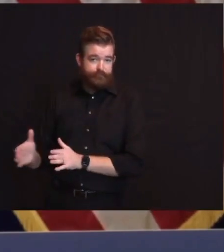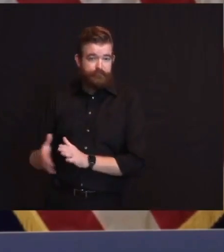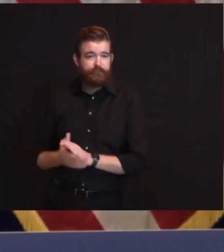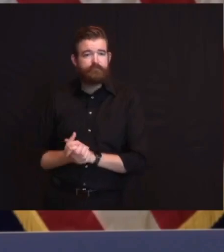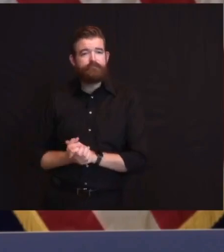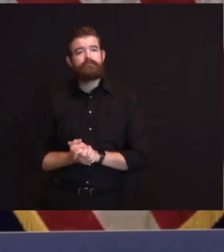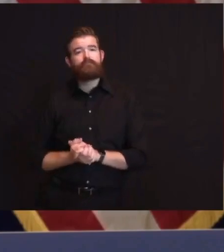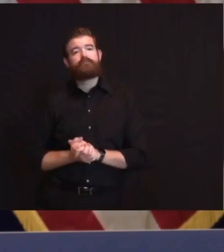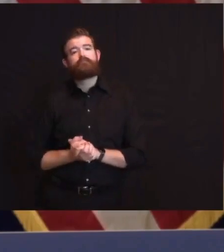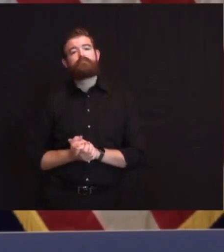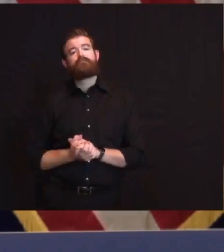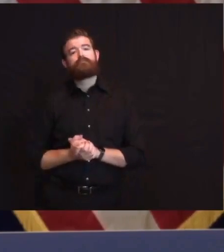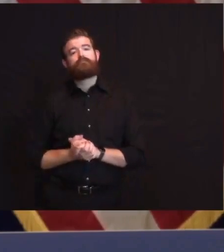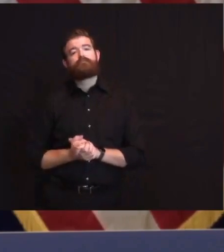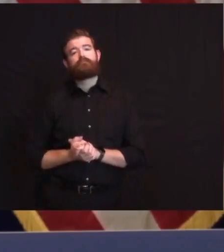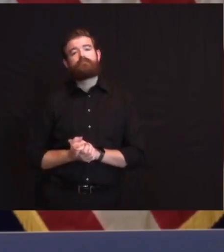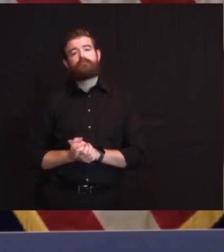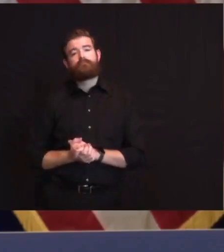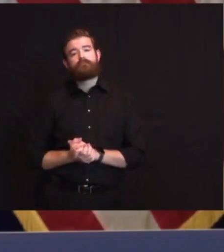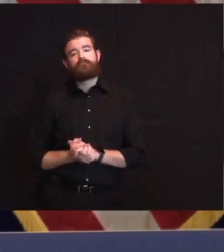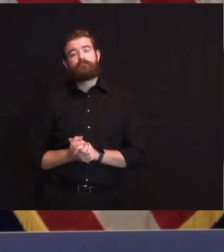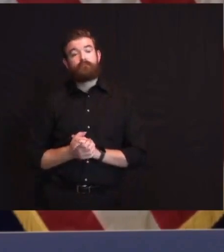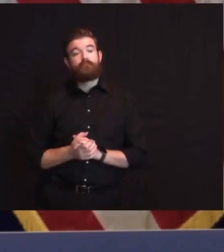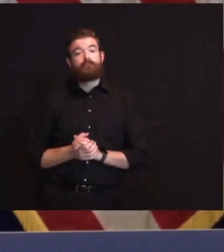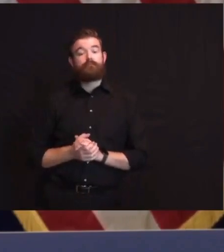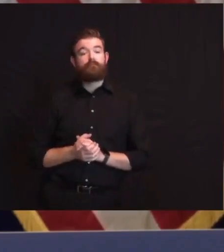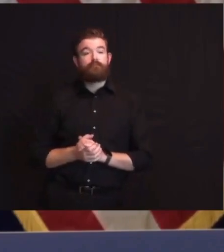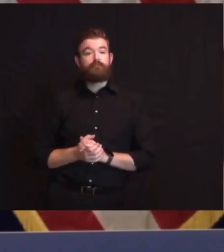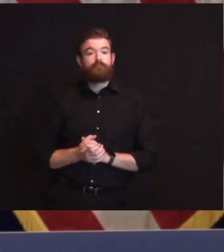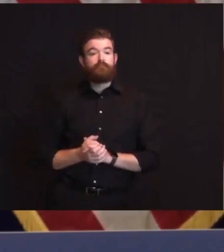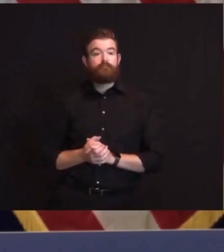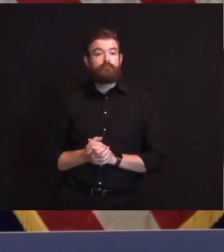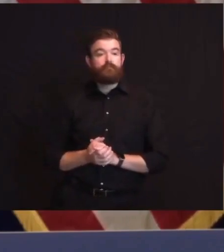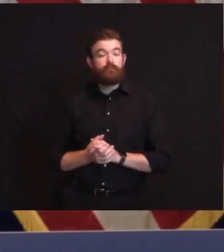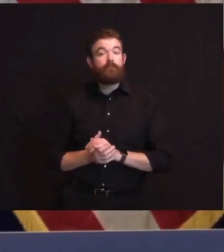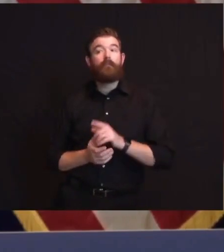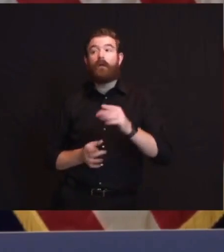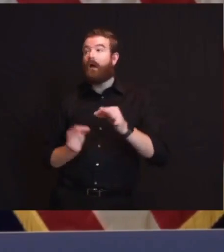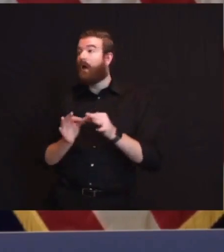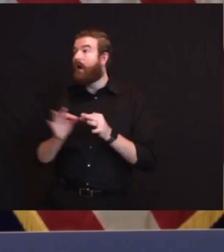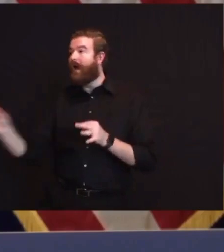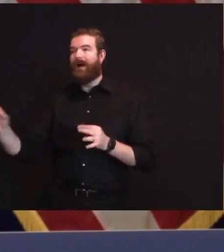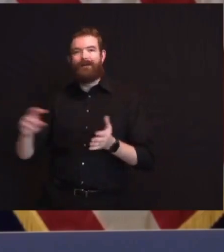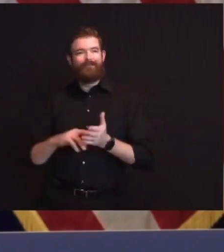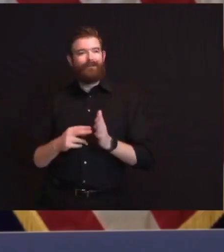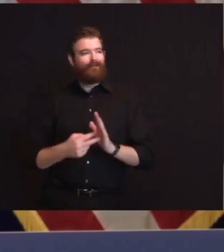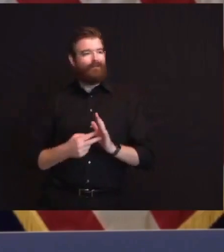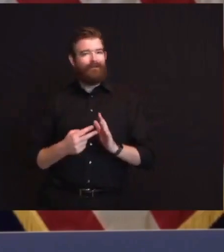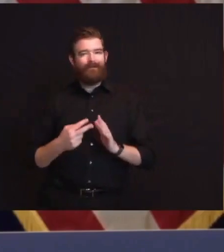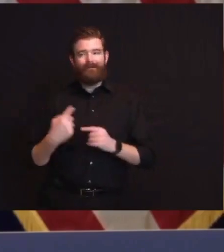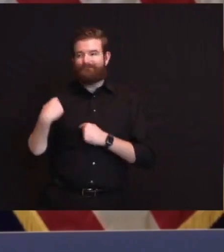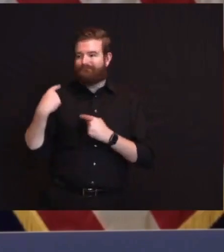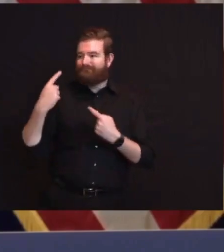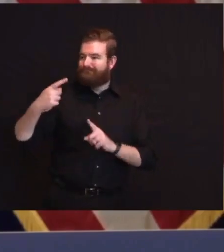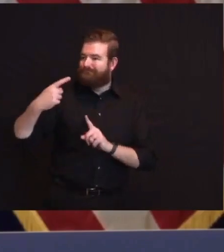These moratoriums are not free. Eventually, one has to pay their bill.